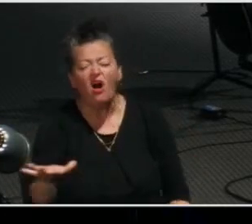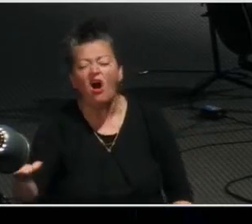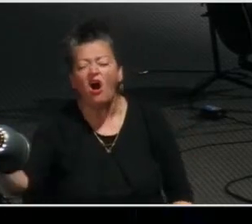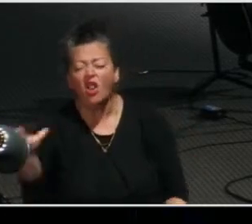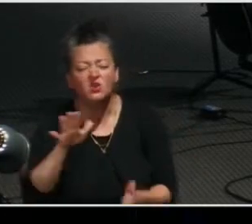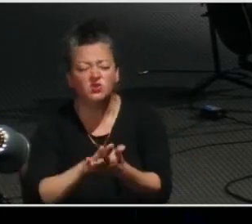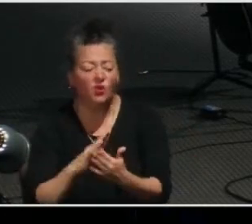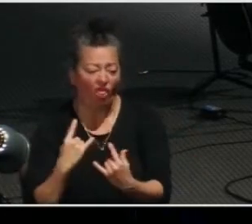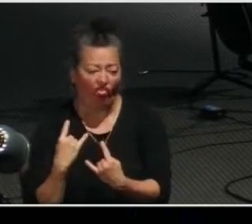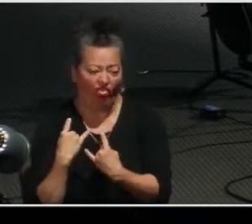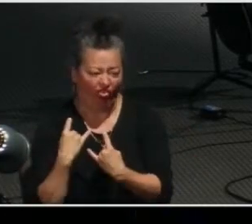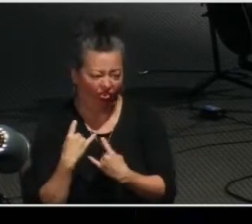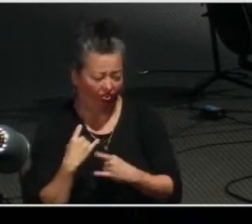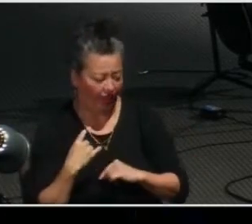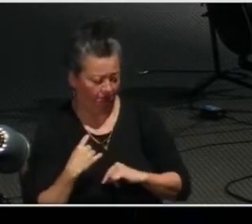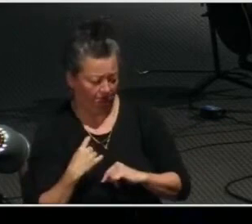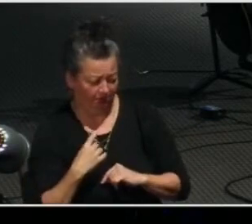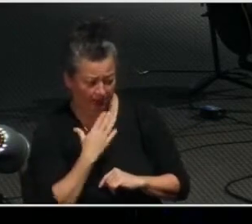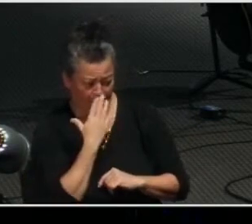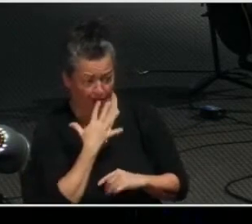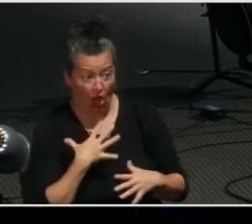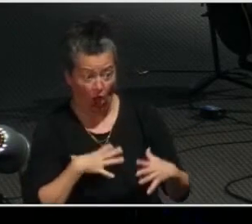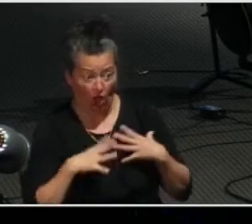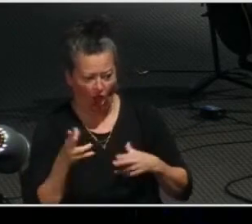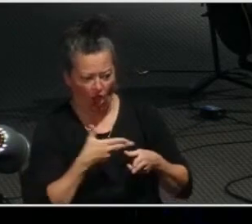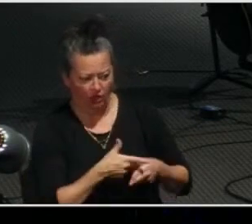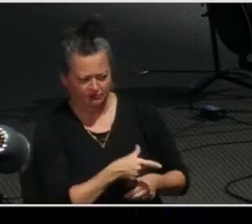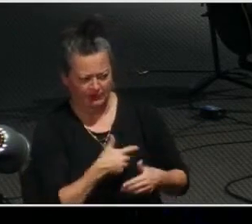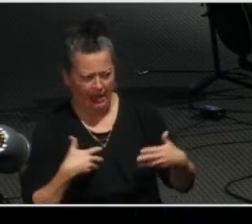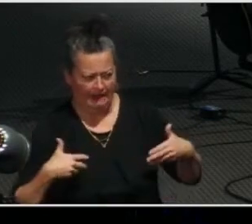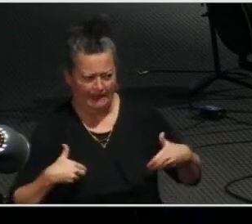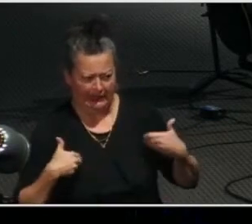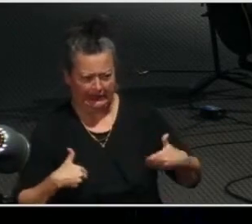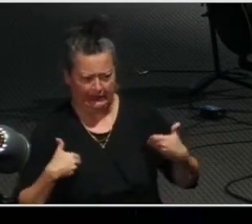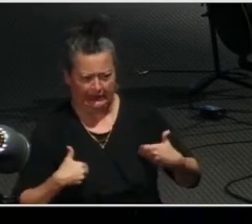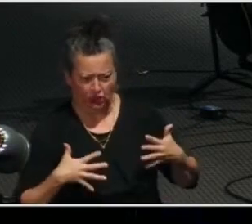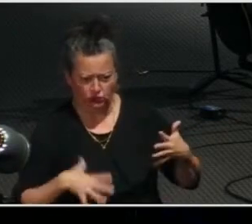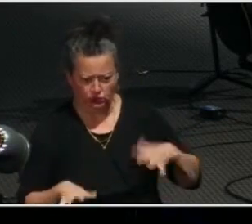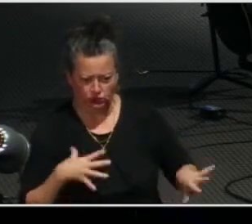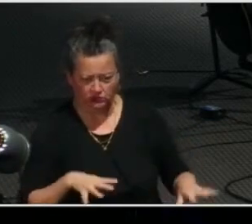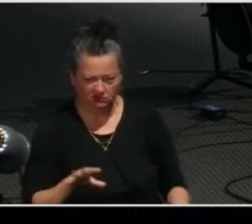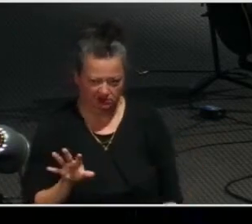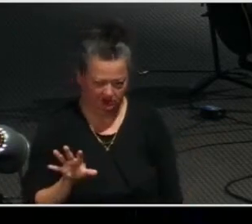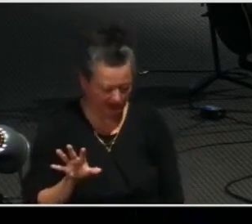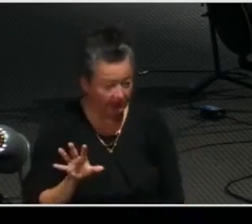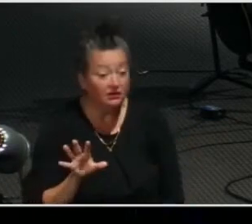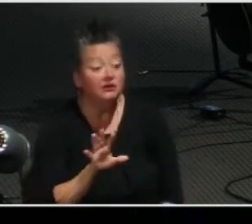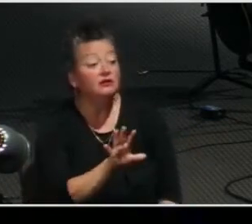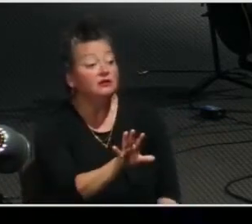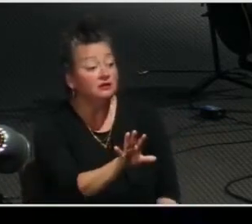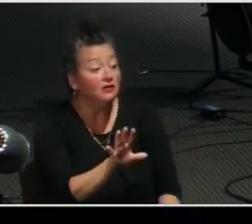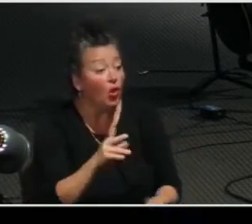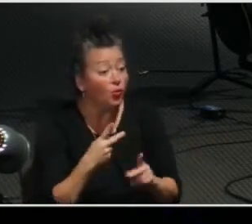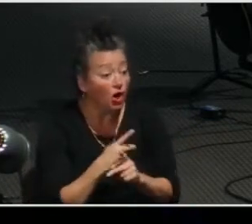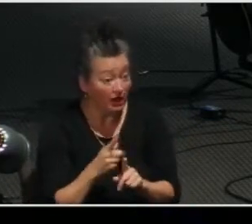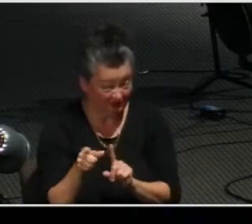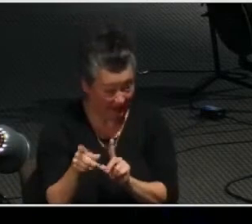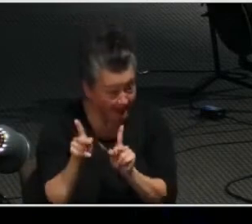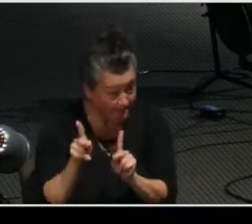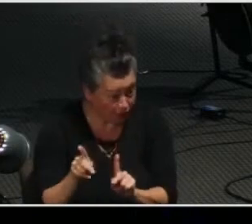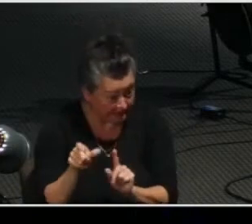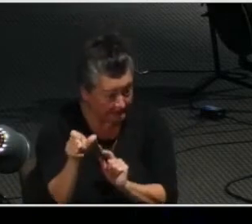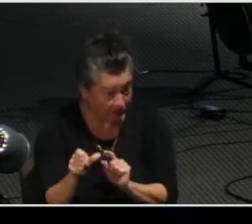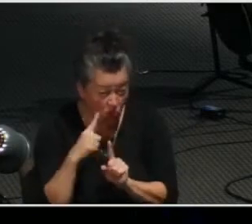uniforms. They called them monkey suits for some reason. Well, when my tormentor saw me in